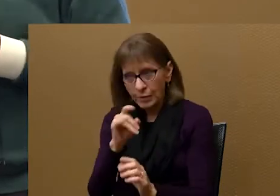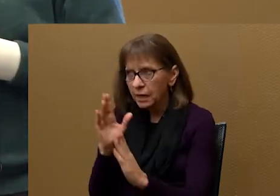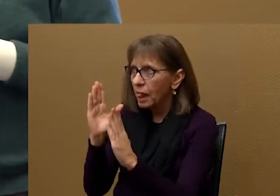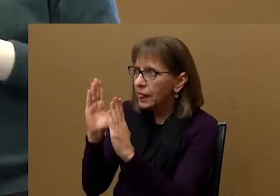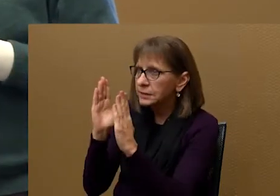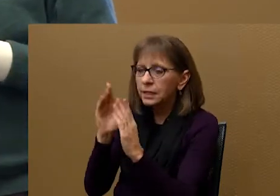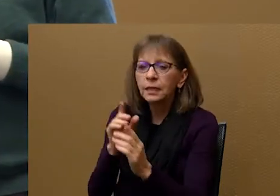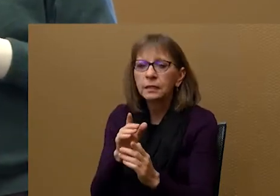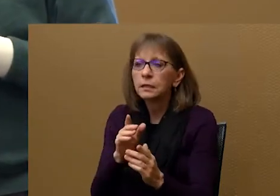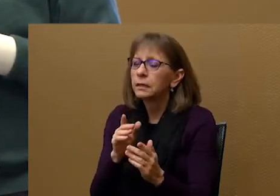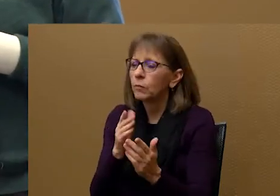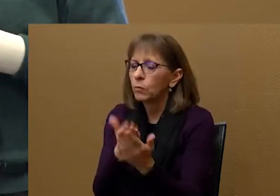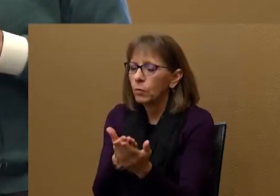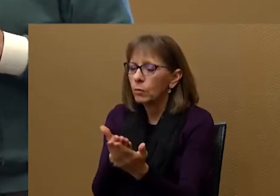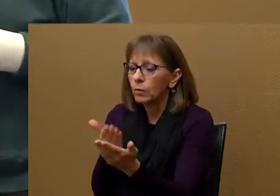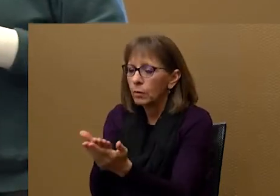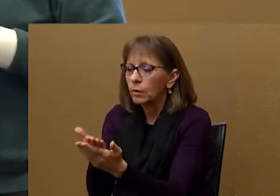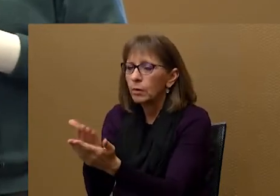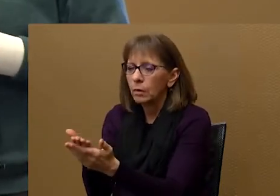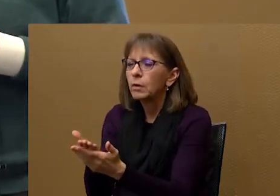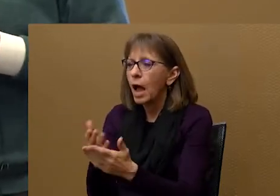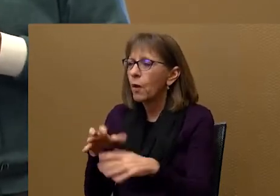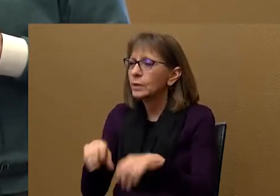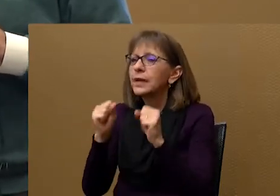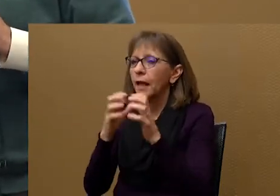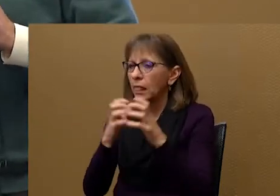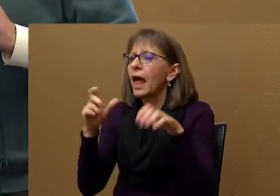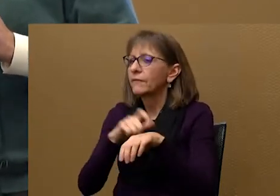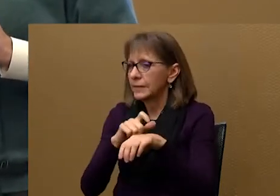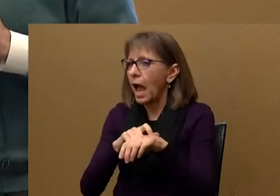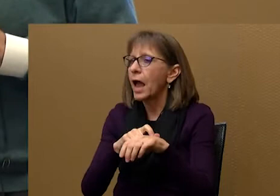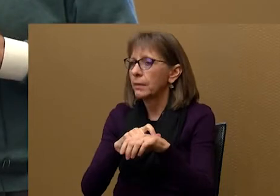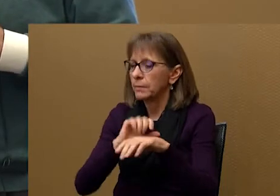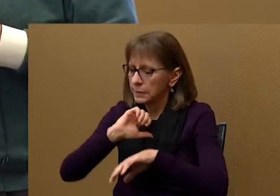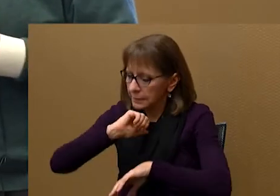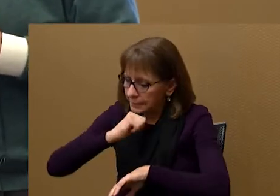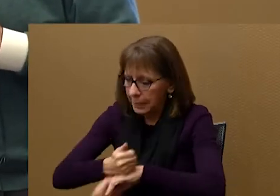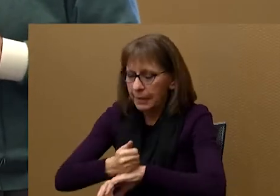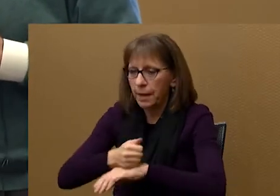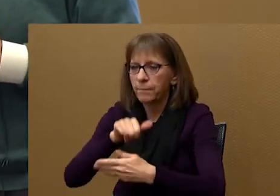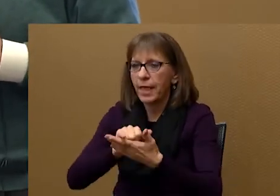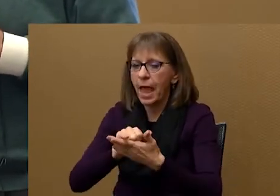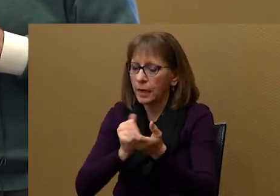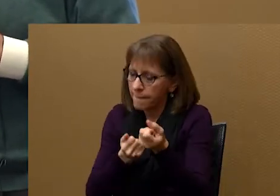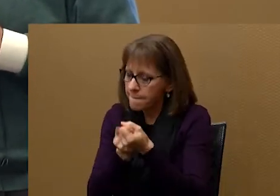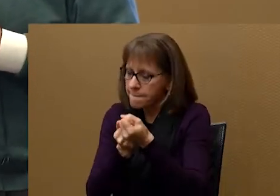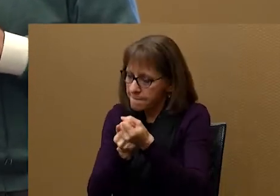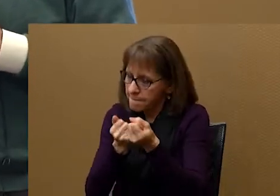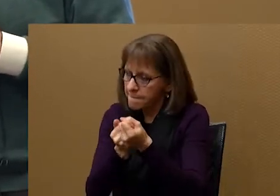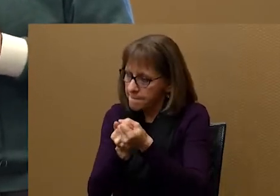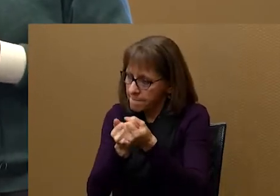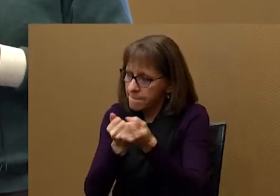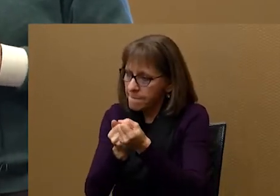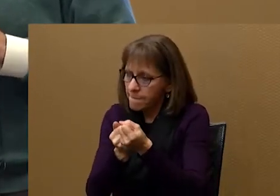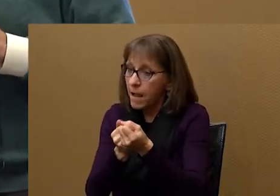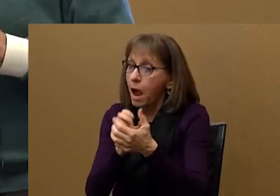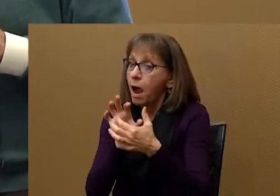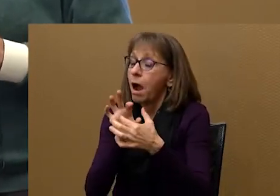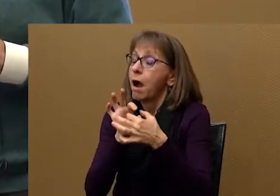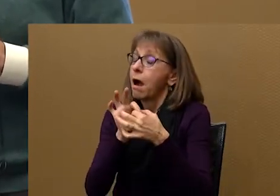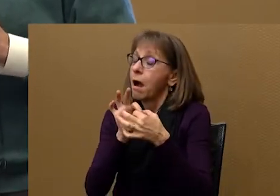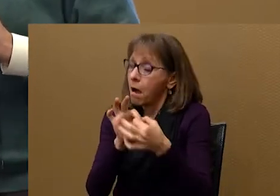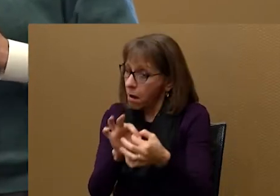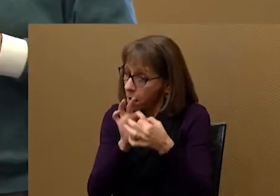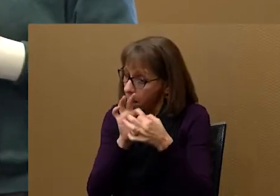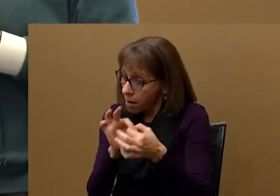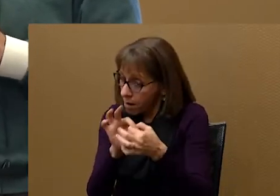being honest skills, or you were using listening skills. I would probably want to spend a fair amount of time